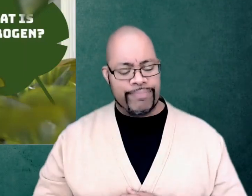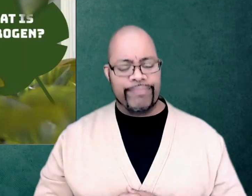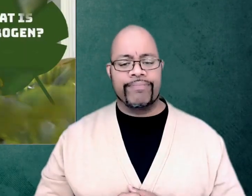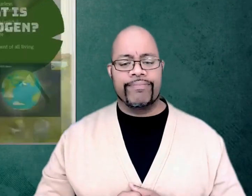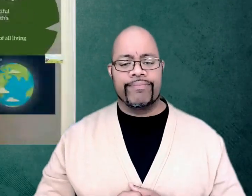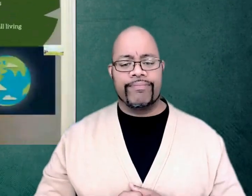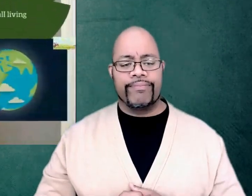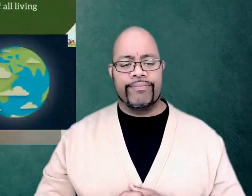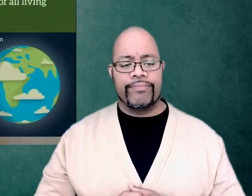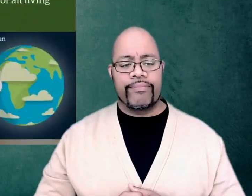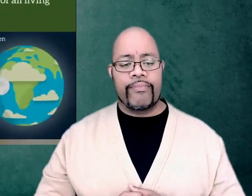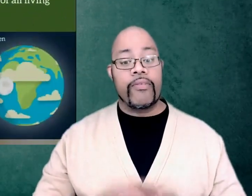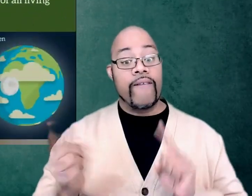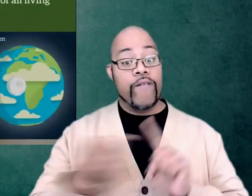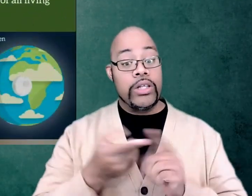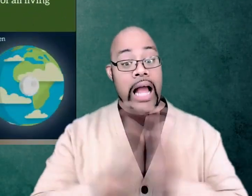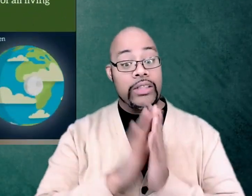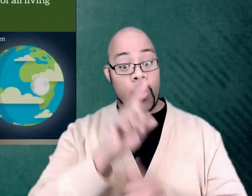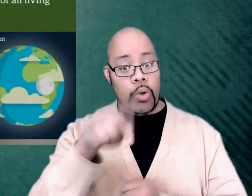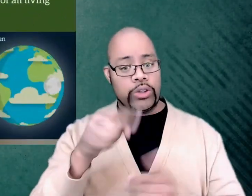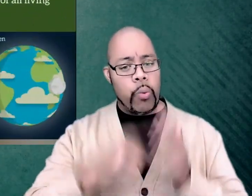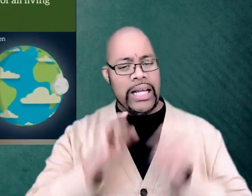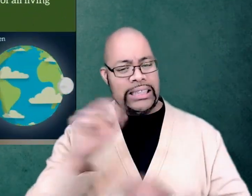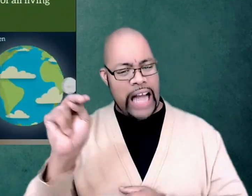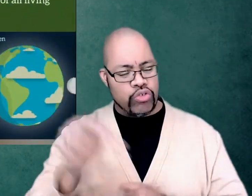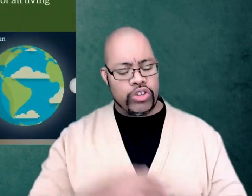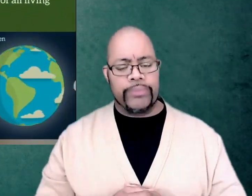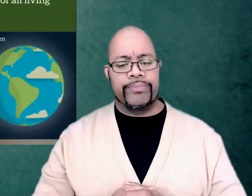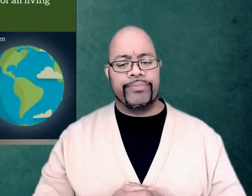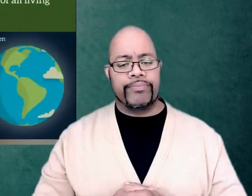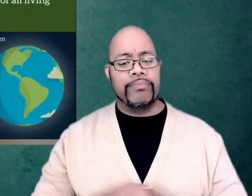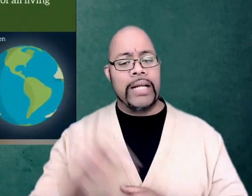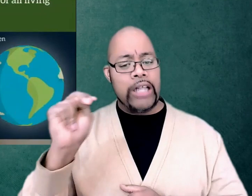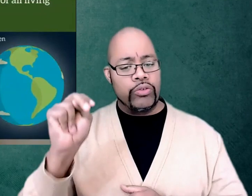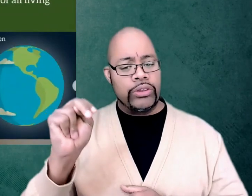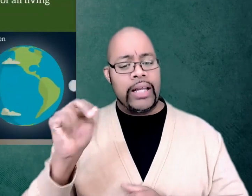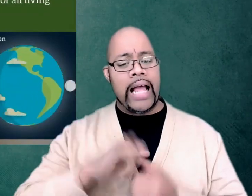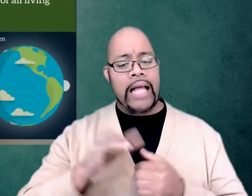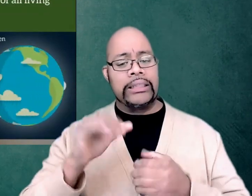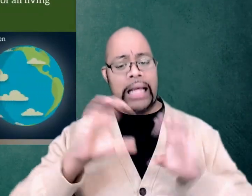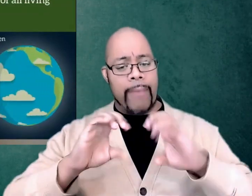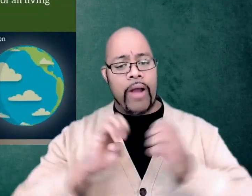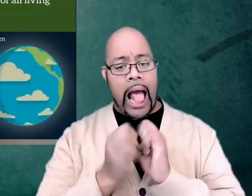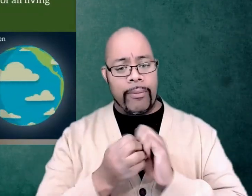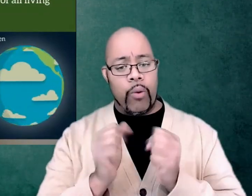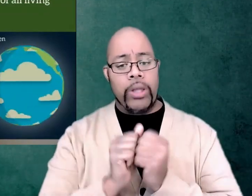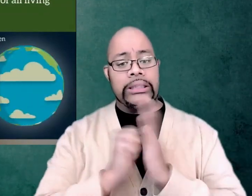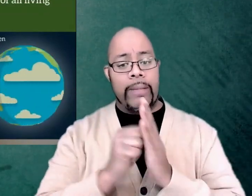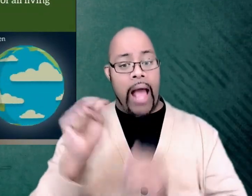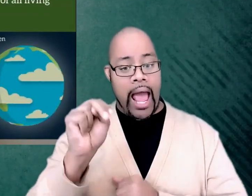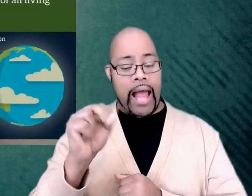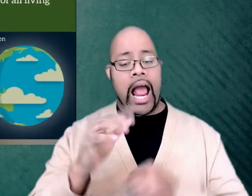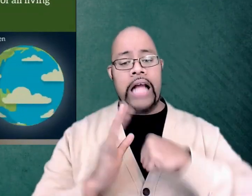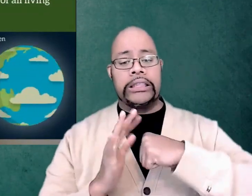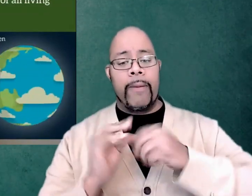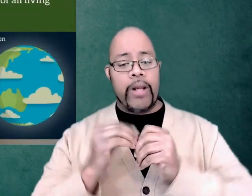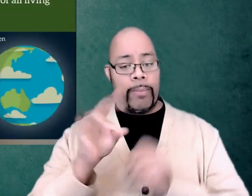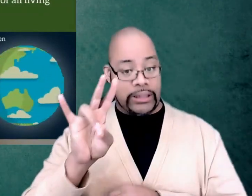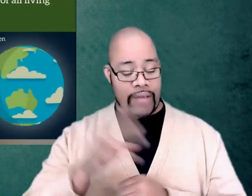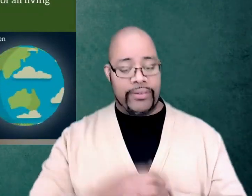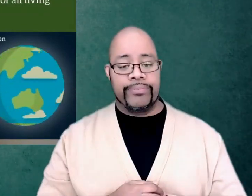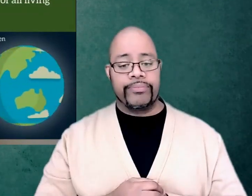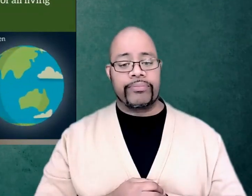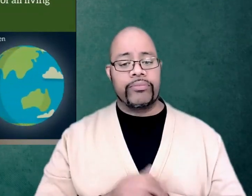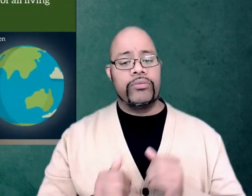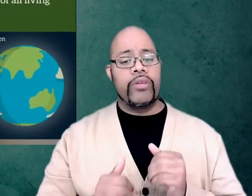care? So first, let's ask the question, what is nitrogen? Nitrogen is a chemical element with the symbol N and the atomic number